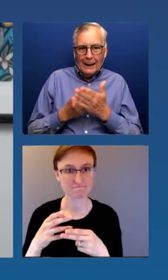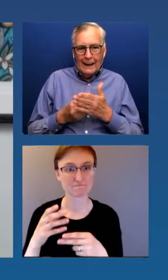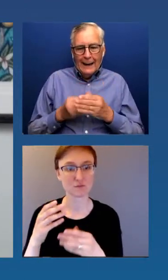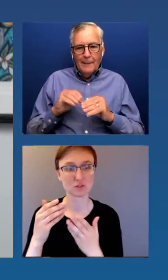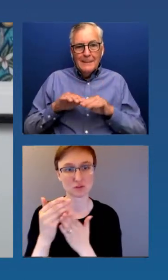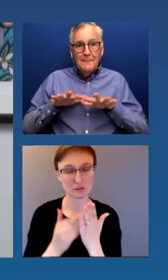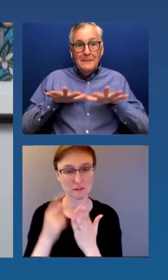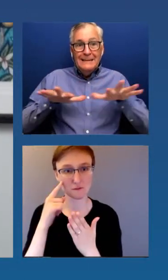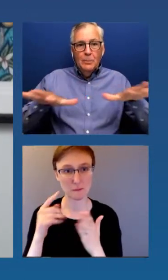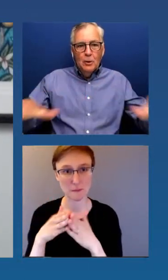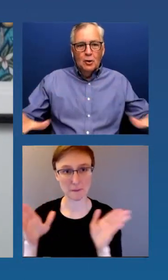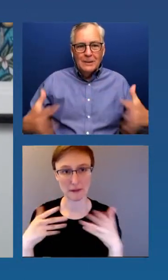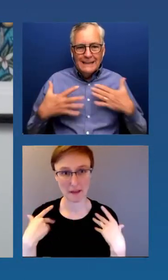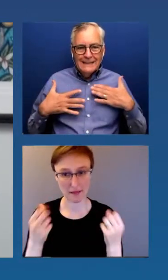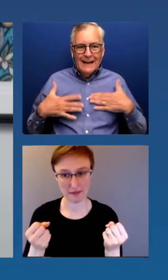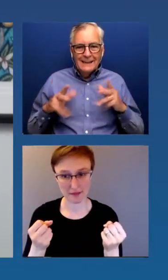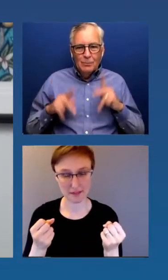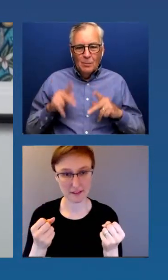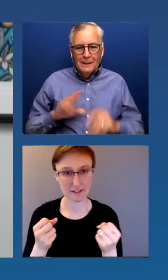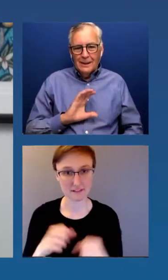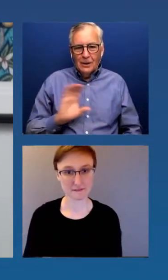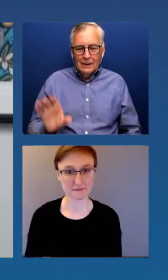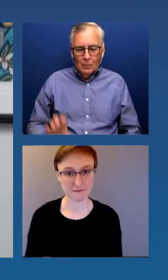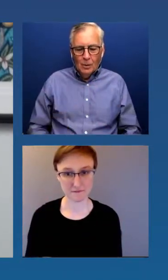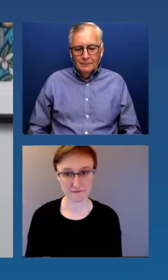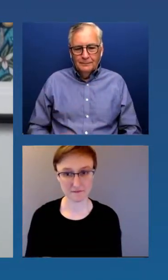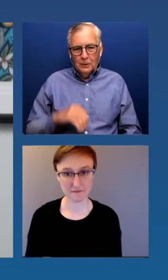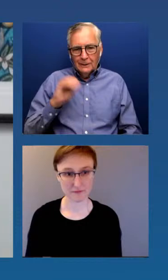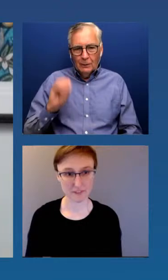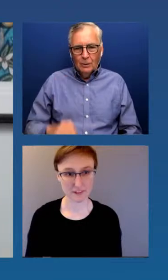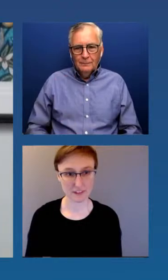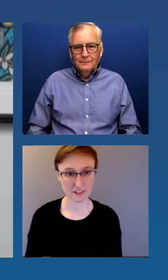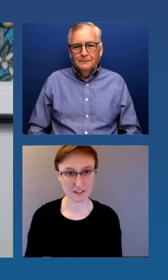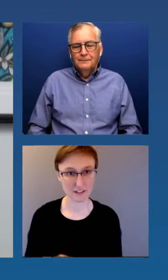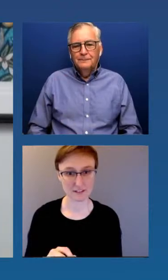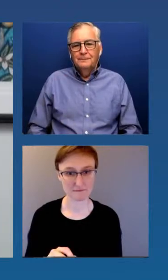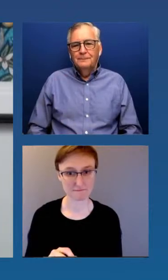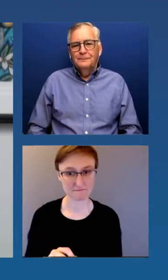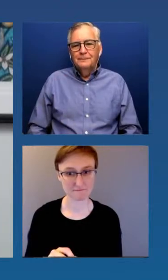Santé publique Ottawa, and Katie Carr,